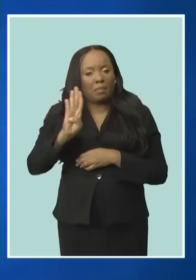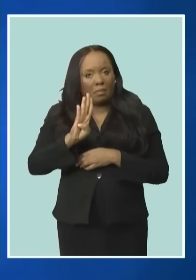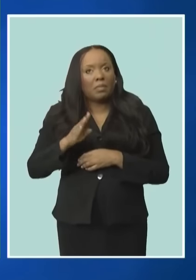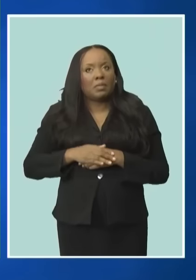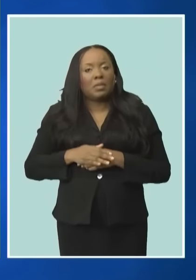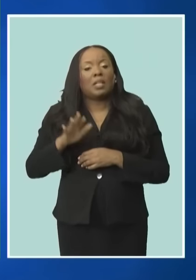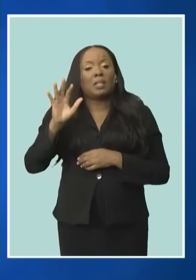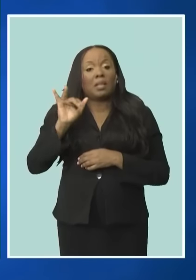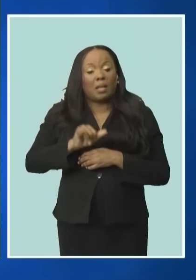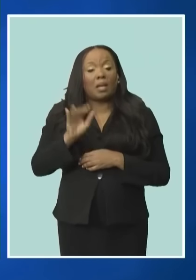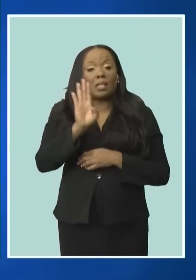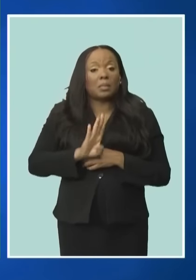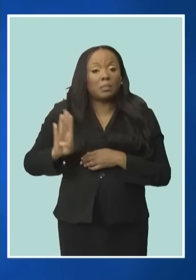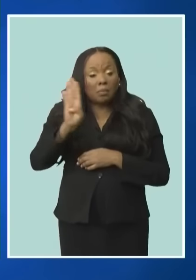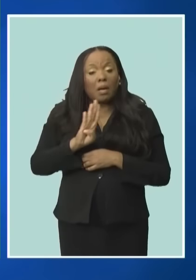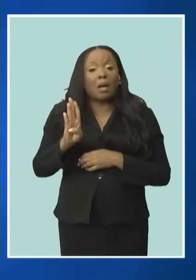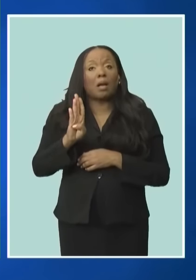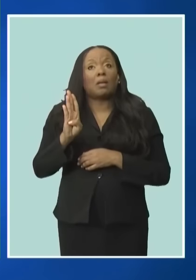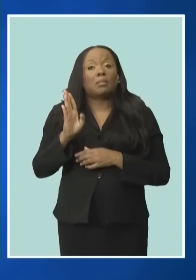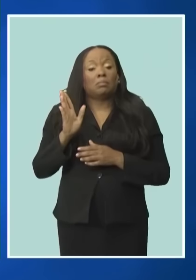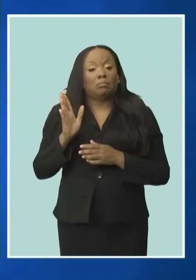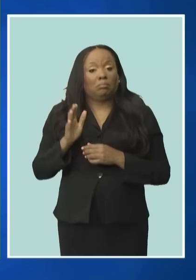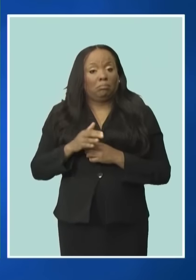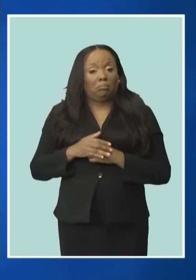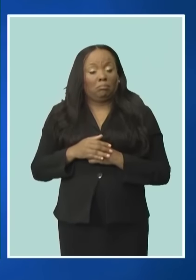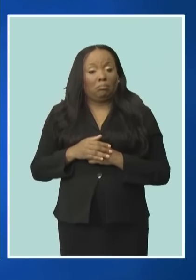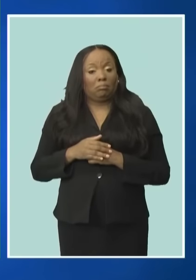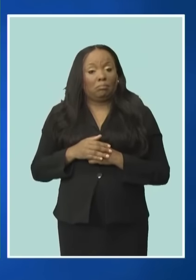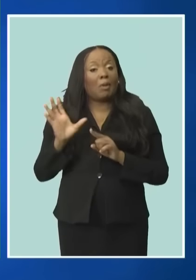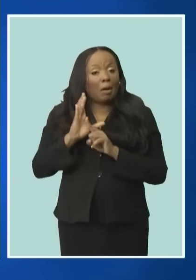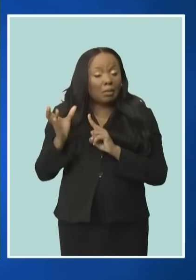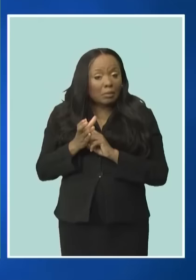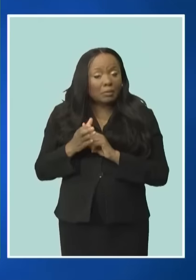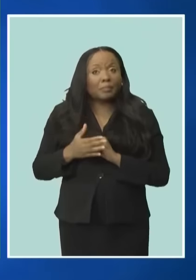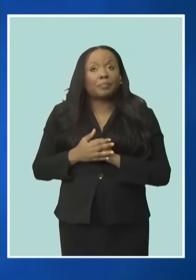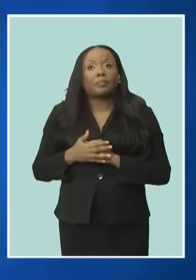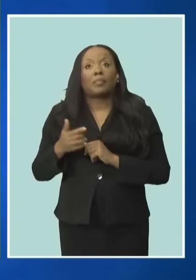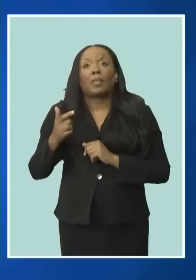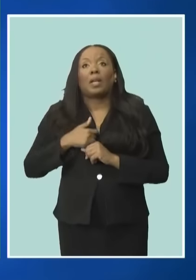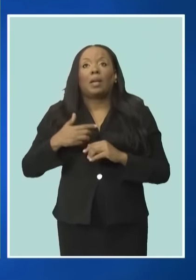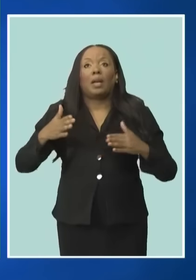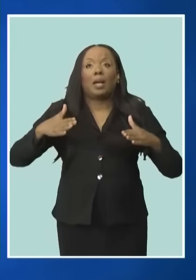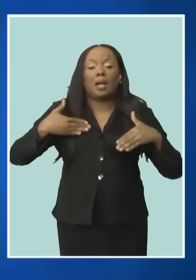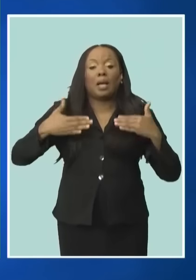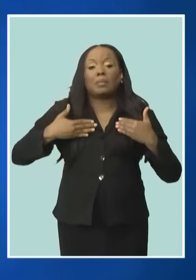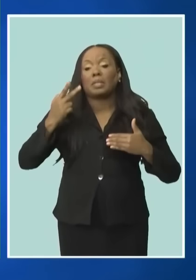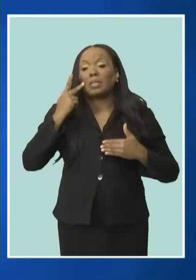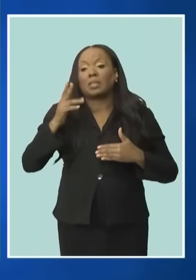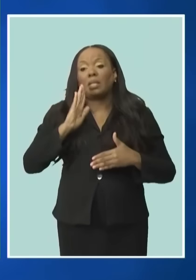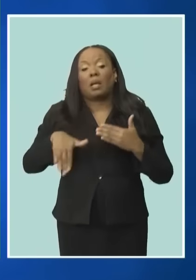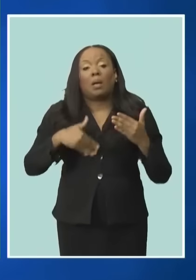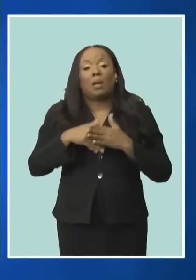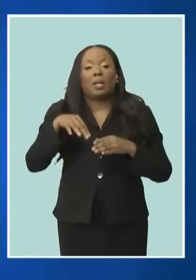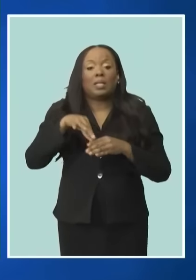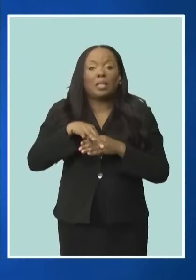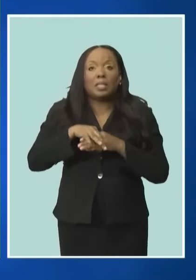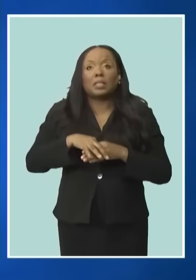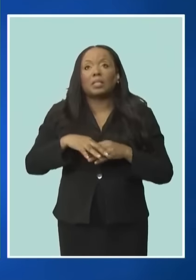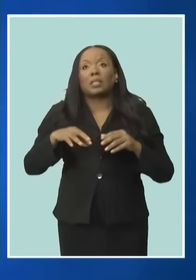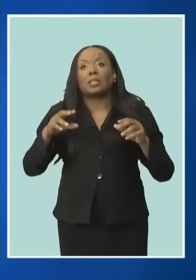and I am so proud and happy to see that all of our elections have been clean, good,